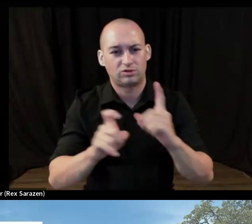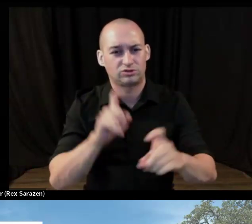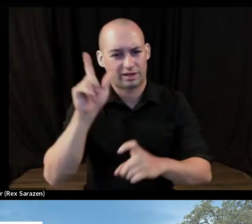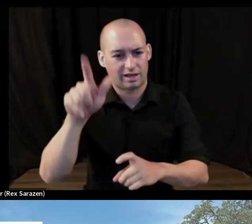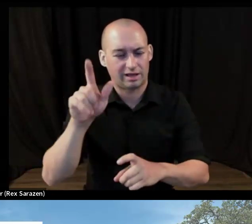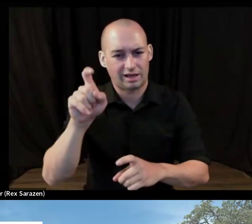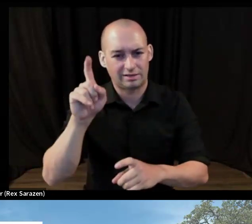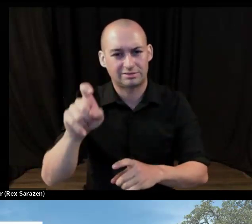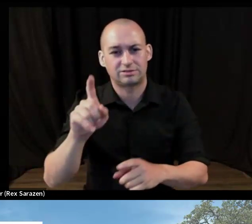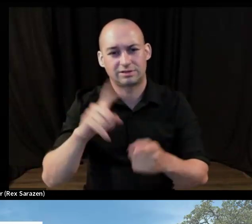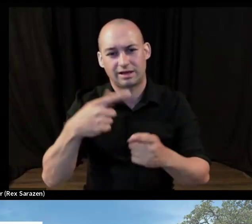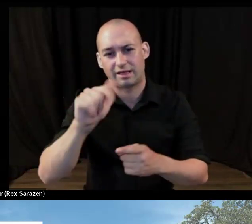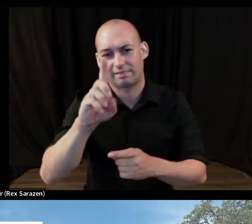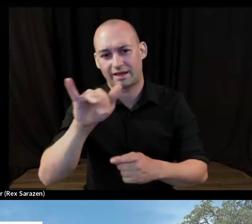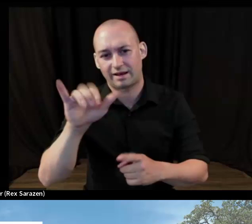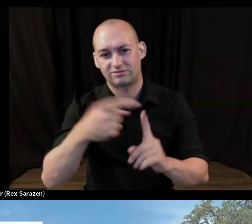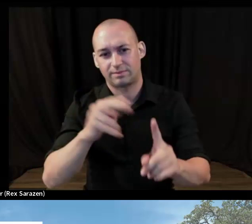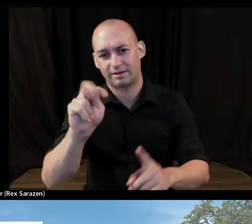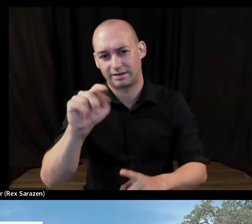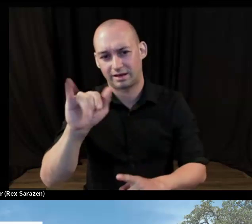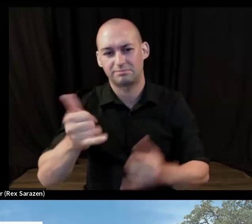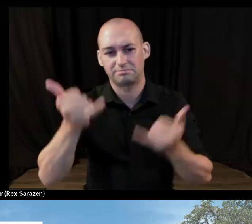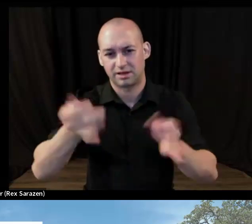Gladys Palpatop from the NTIA.